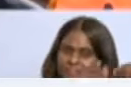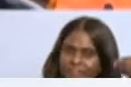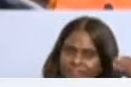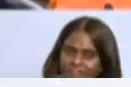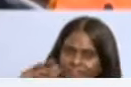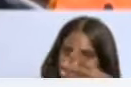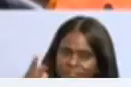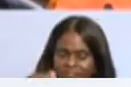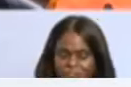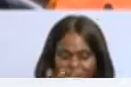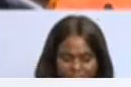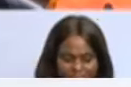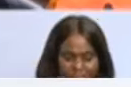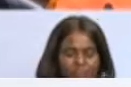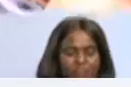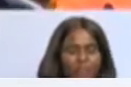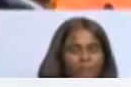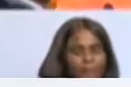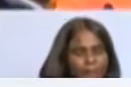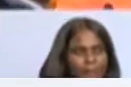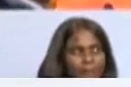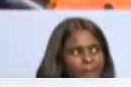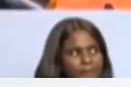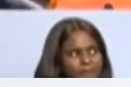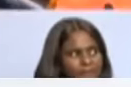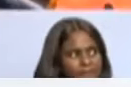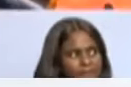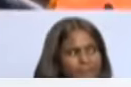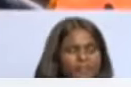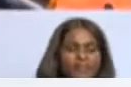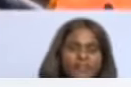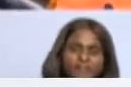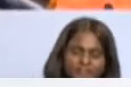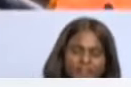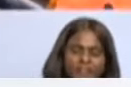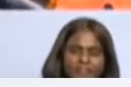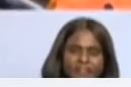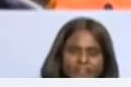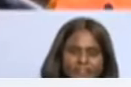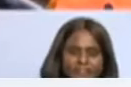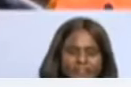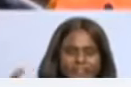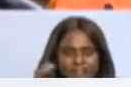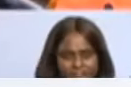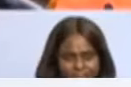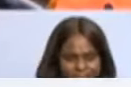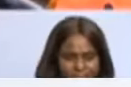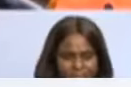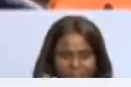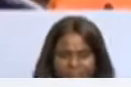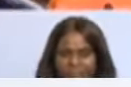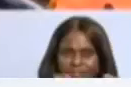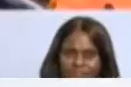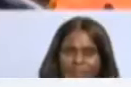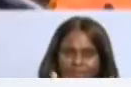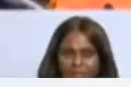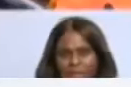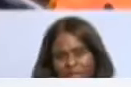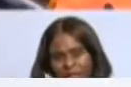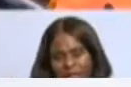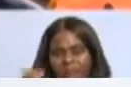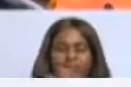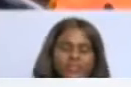countrywide to benefit the youth, women, community groups, and other businesses.